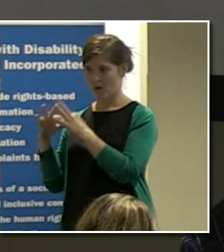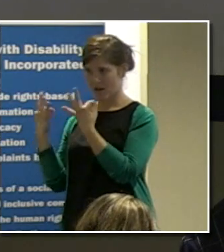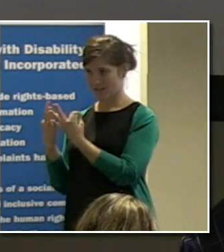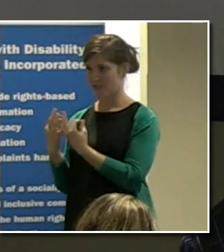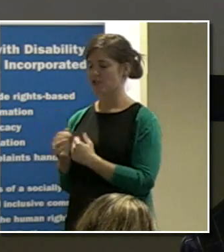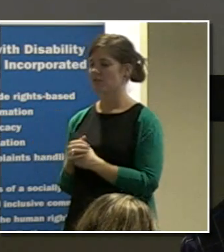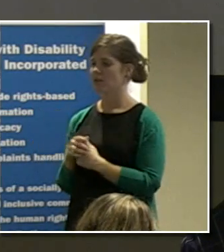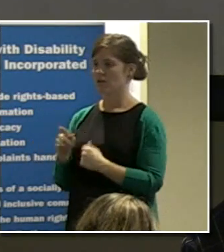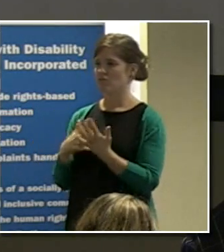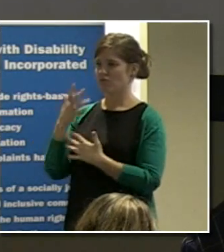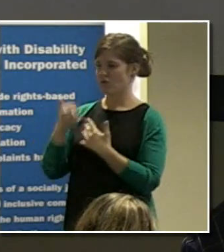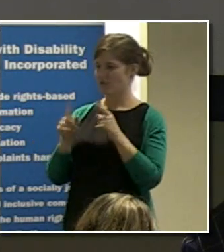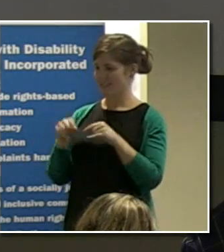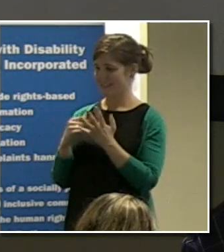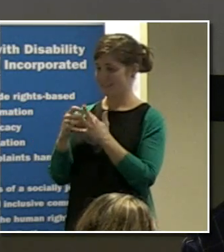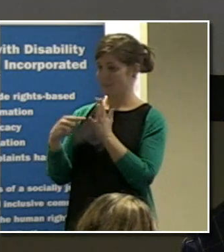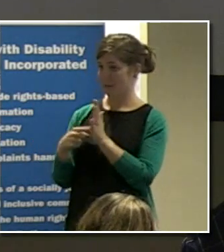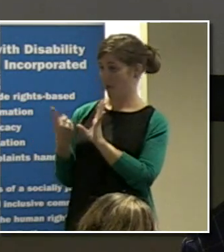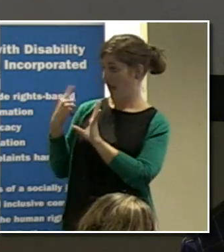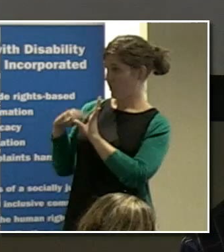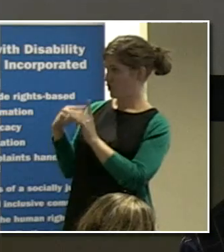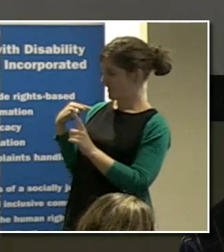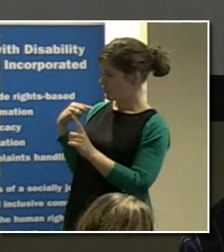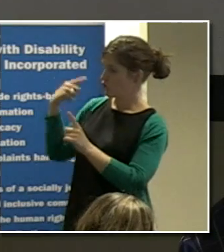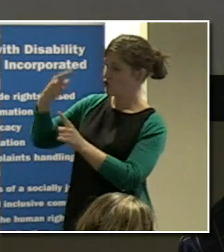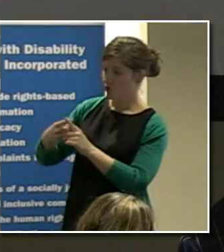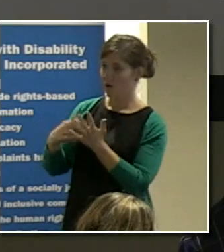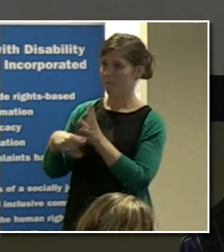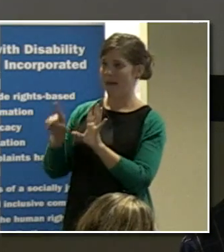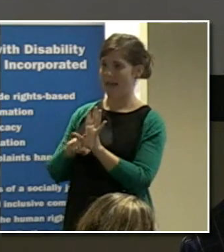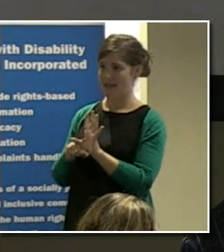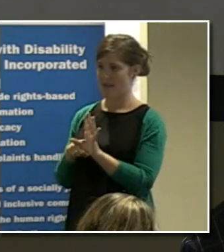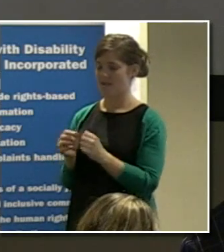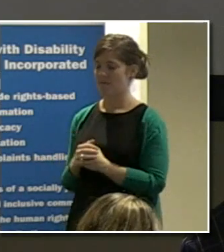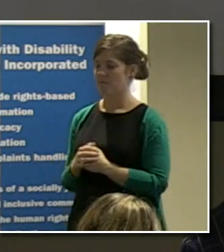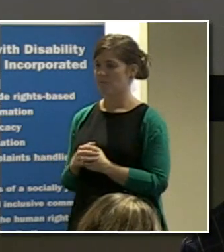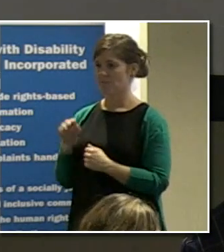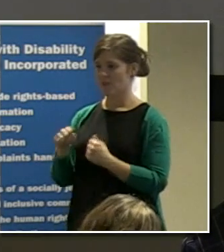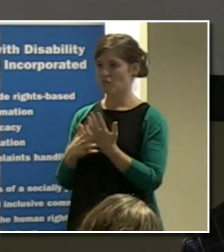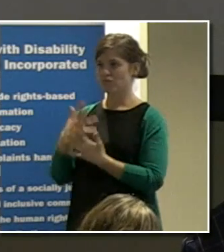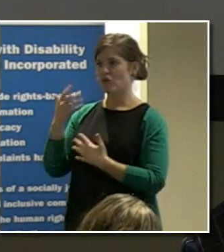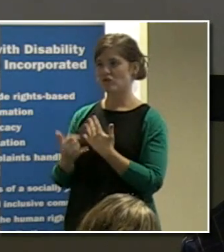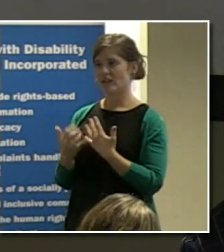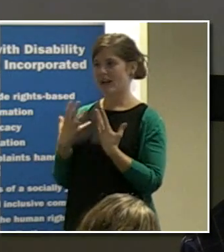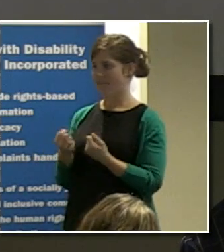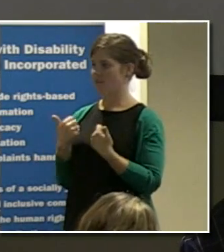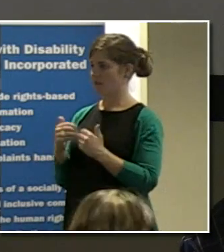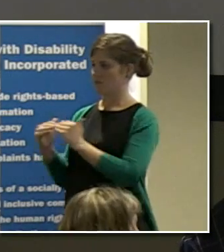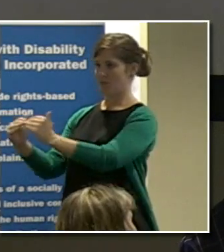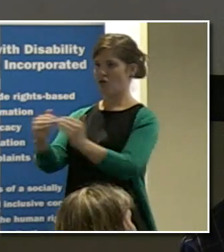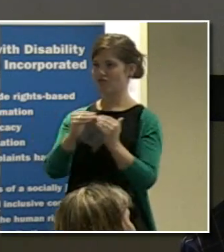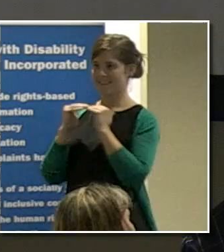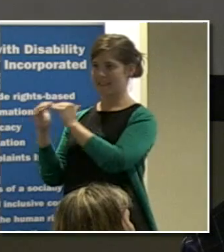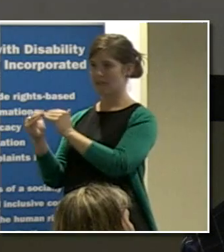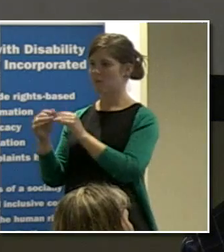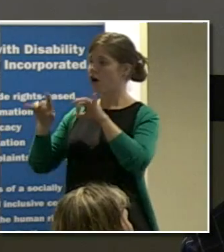between September of last year and May of this year. The project used deliberative democracy to involve